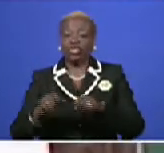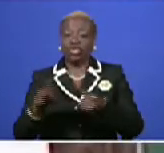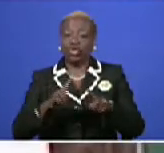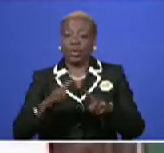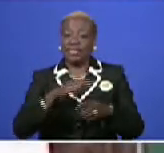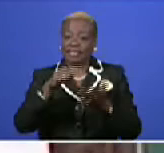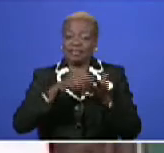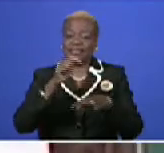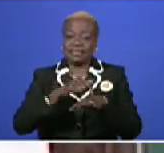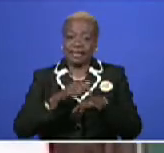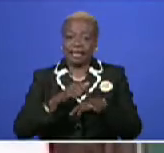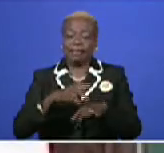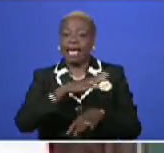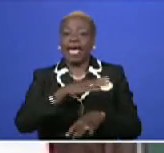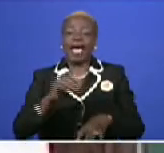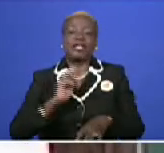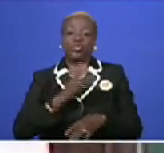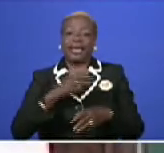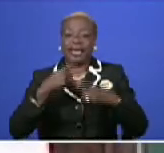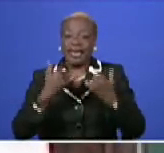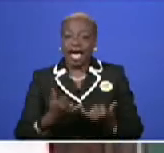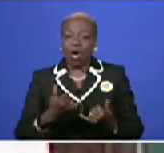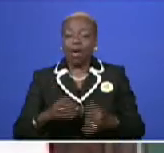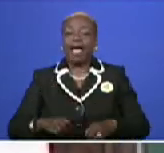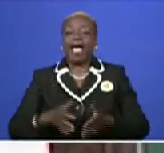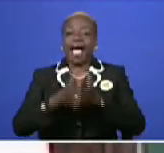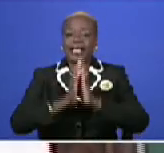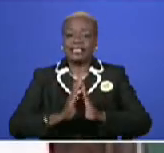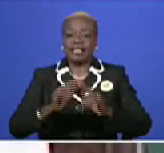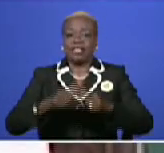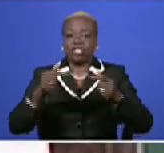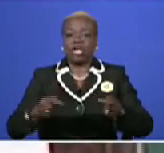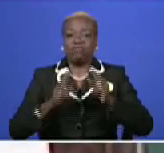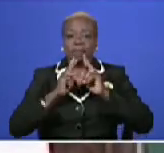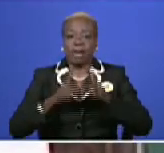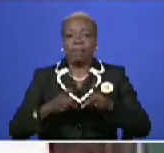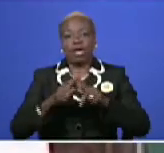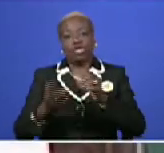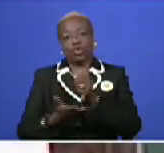point, and we are now asking the general public to assist us